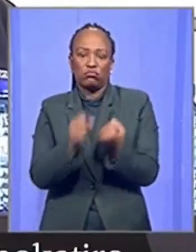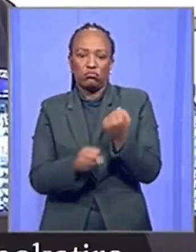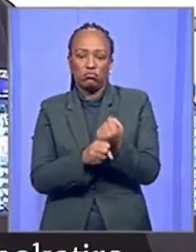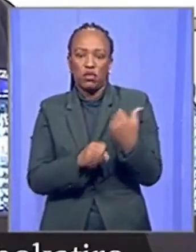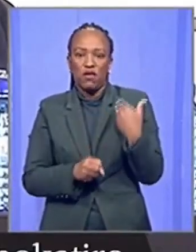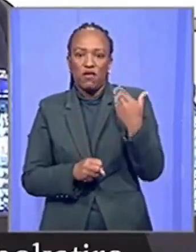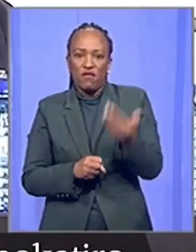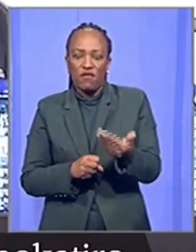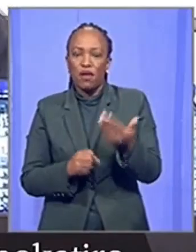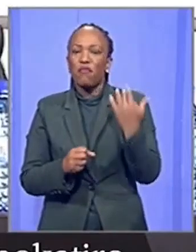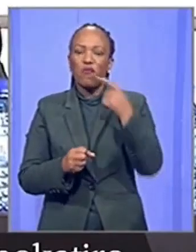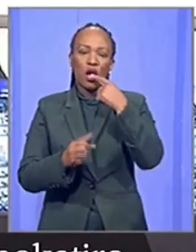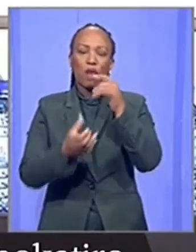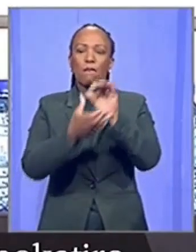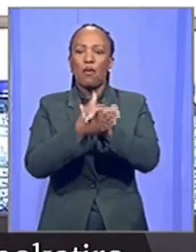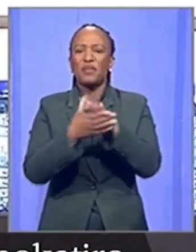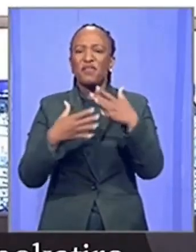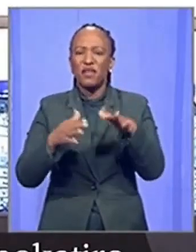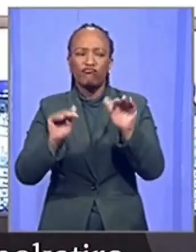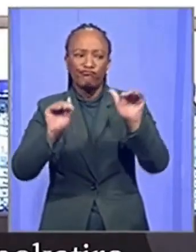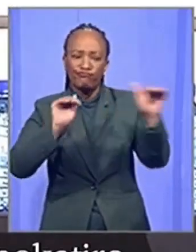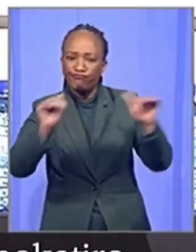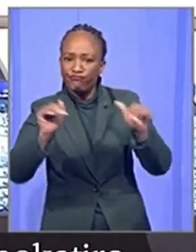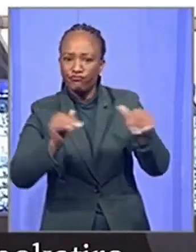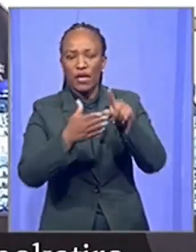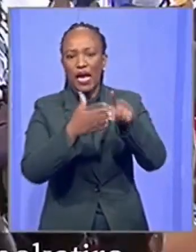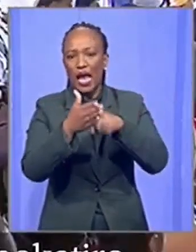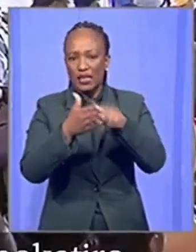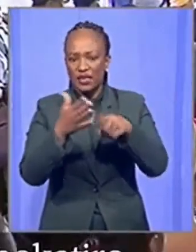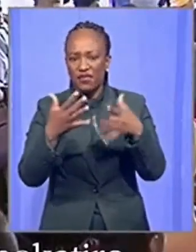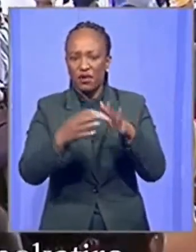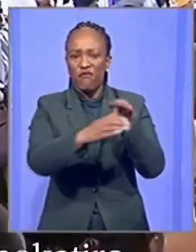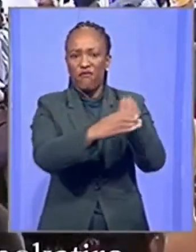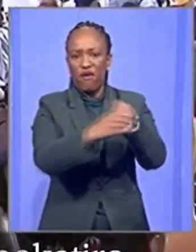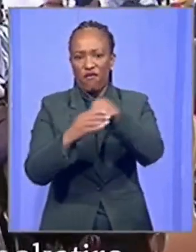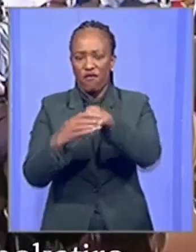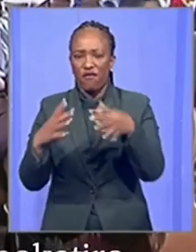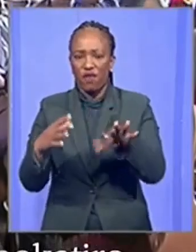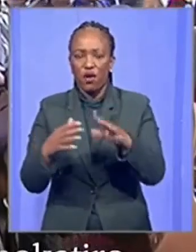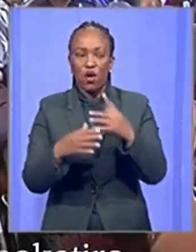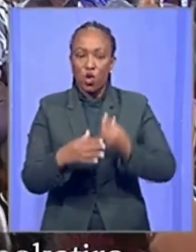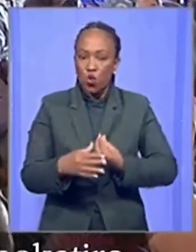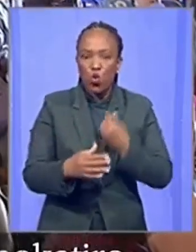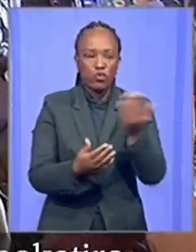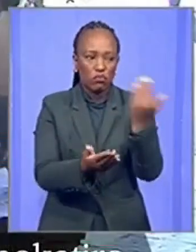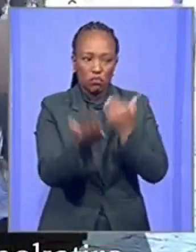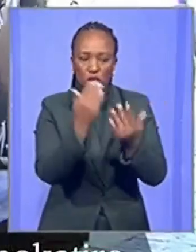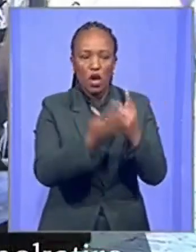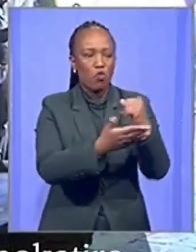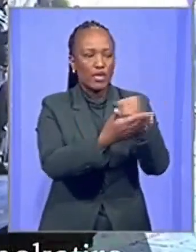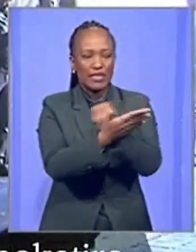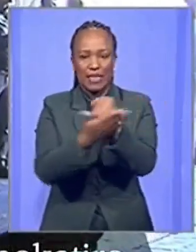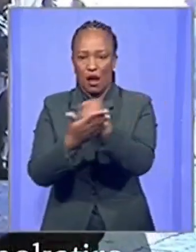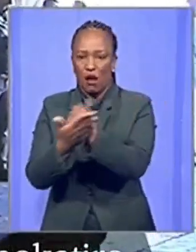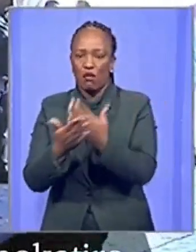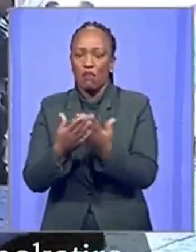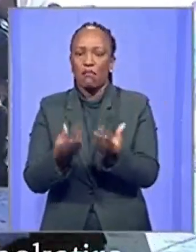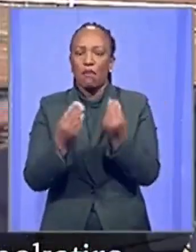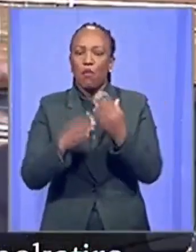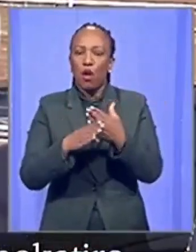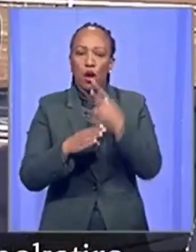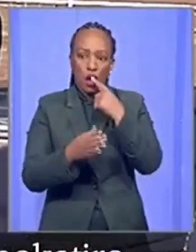batjha nakong ya ho ngoka bakgethi mme di ne di aga ka hare ho ngodiswa ha batjha hore ba fumane mosebetsi le tshepiso ya